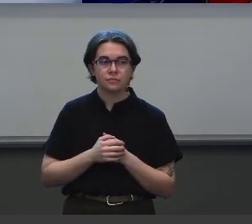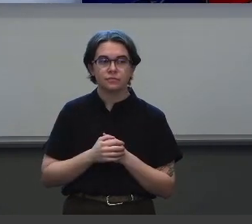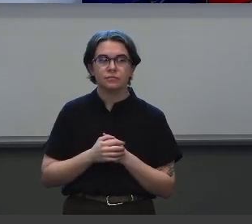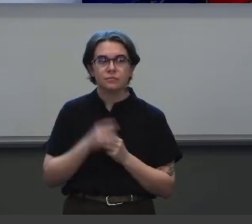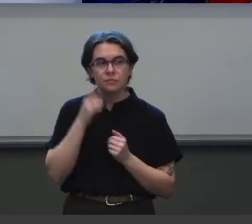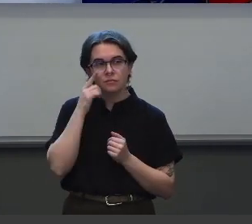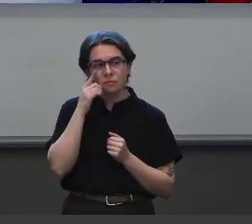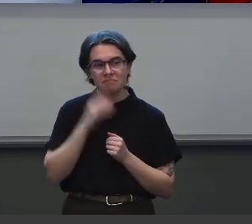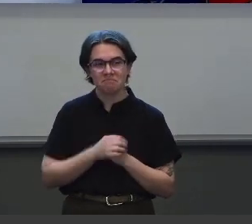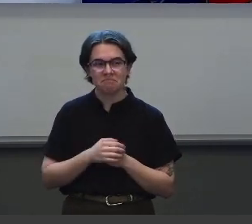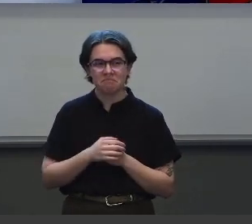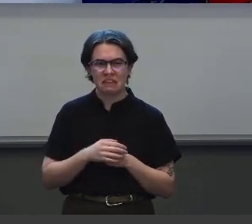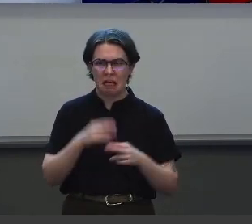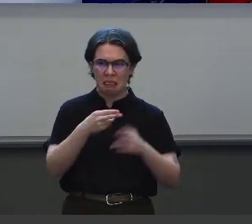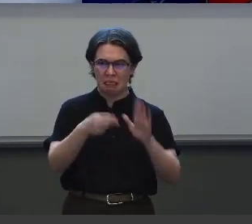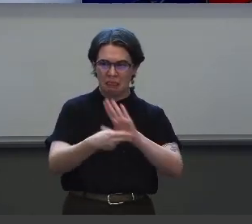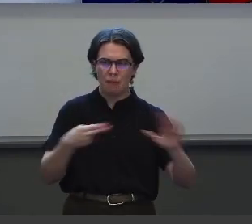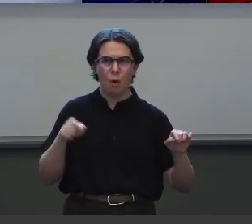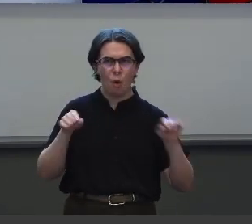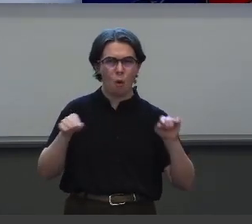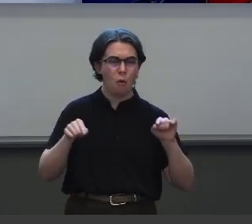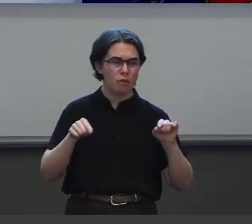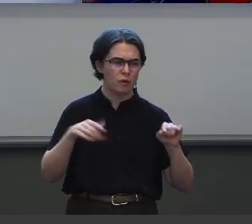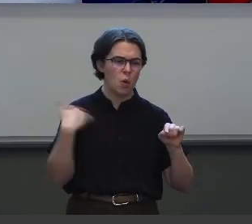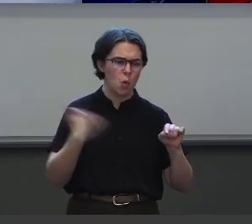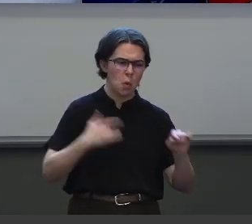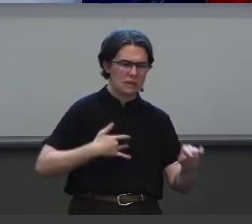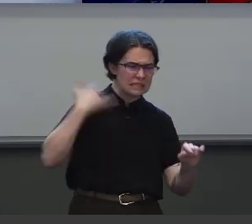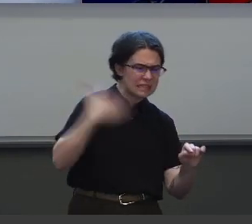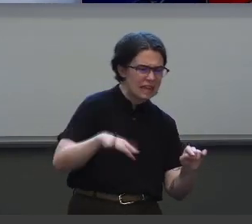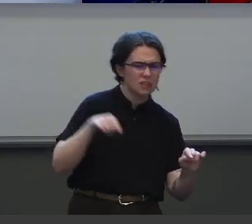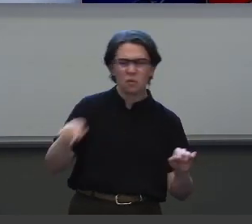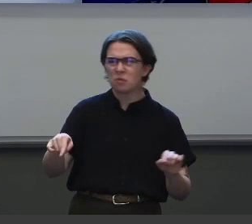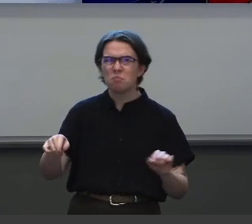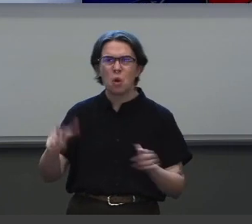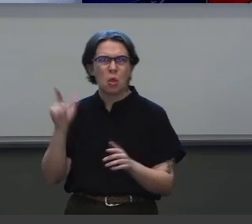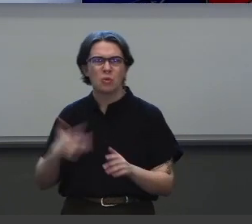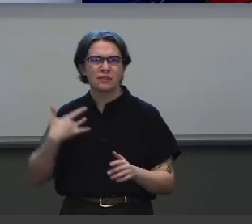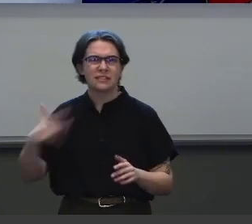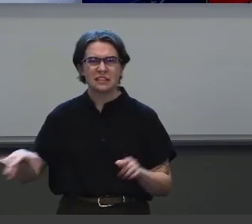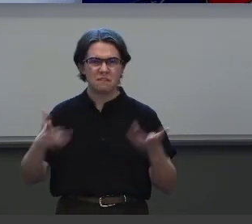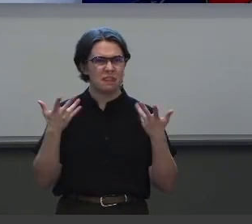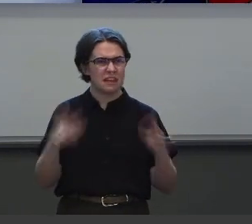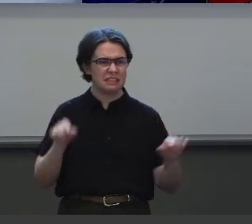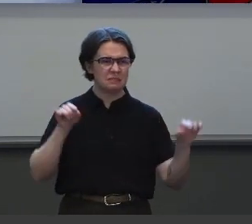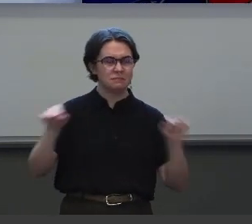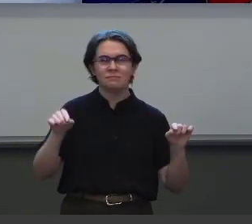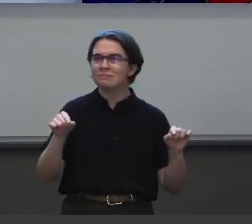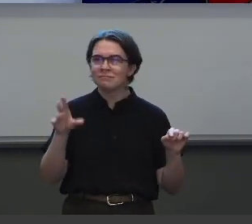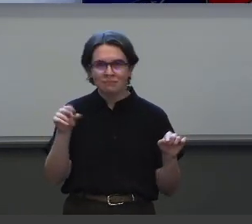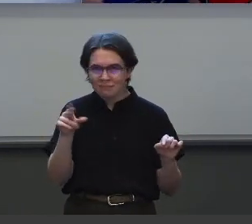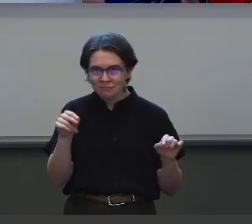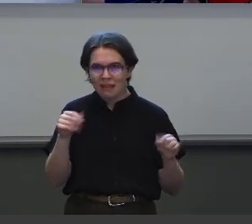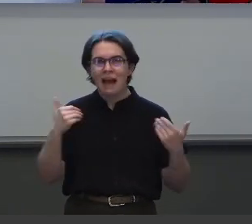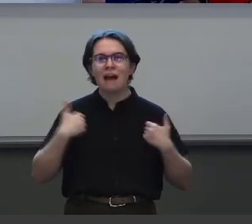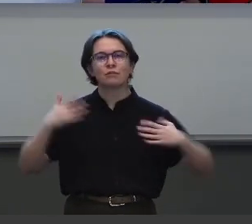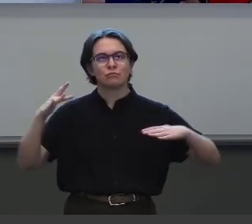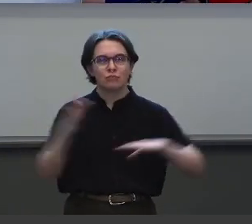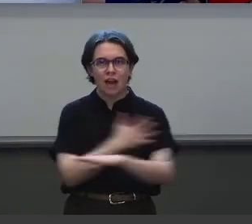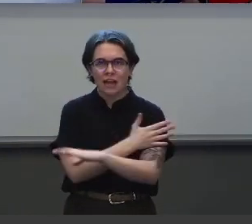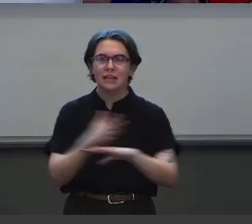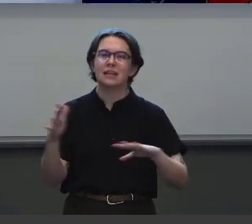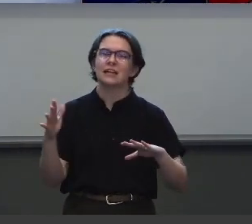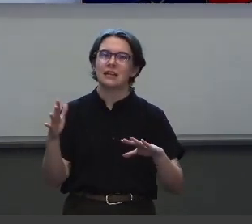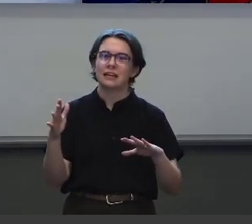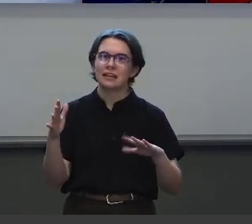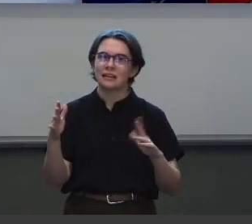hyper versus hyposensitivity distinction. Instead, we have these unique patterns of sensory processing that really